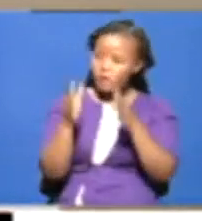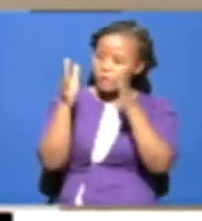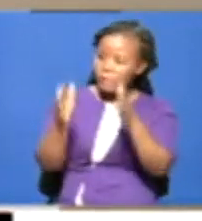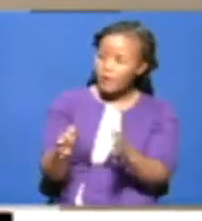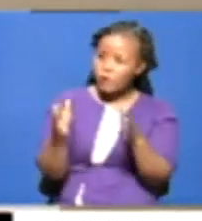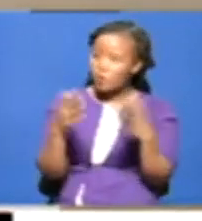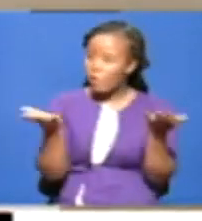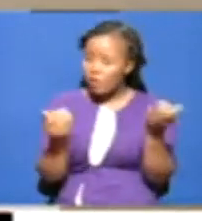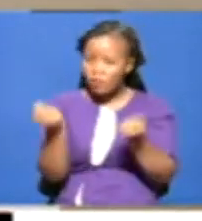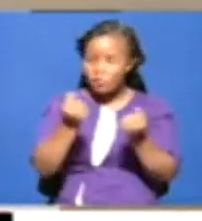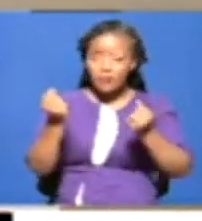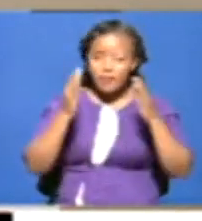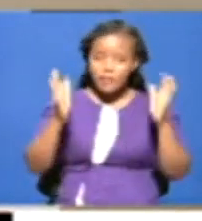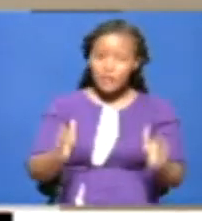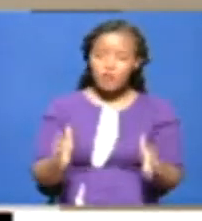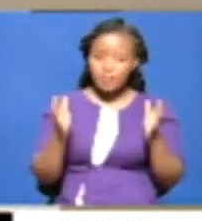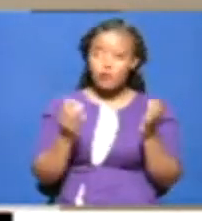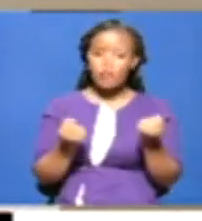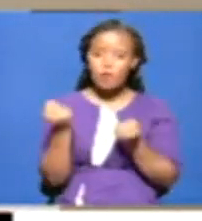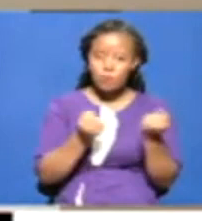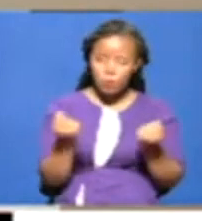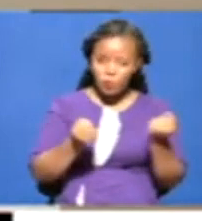the driver of the motor vehicle.